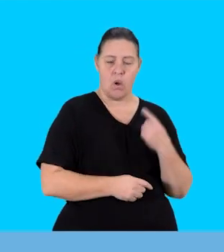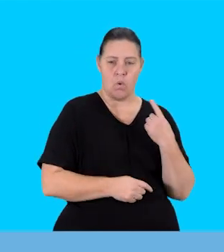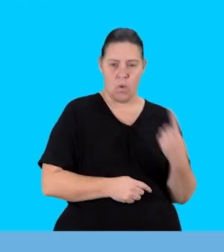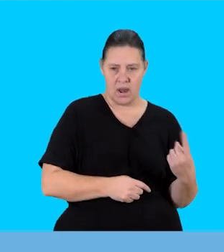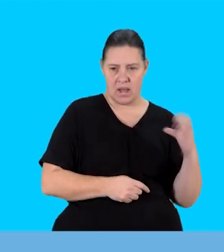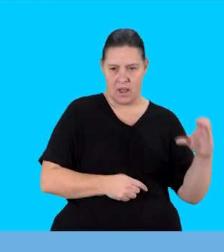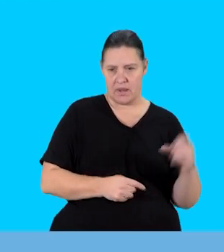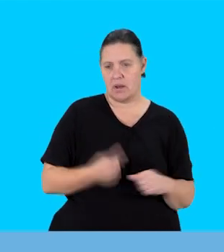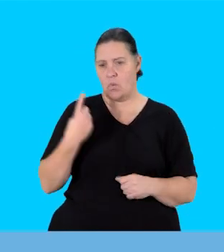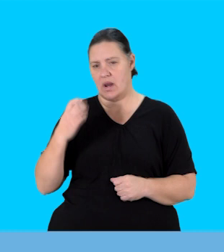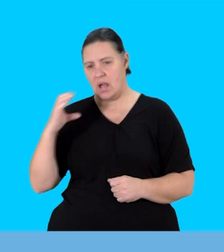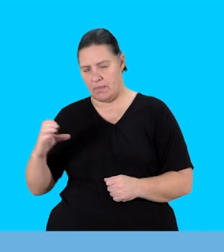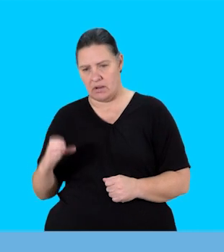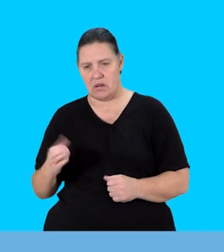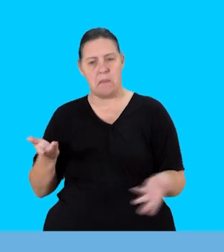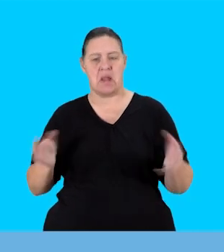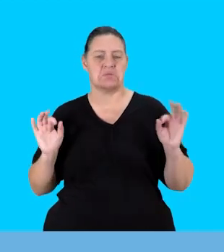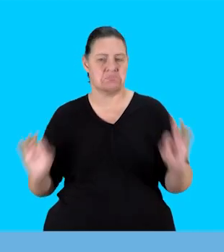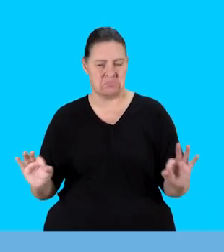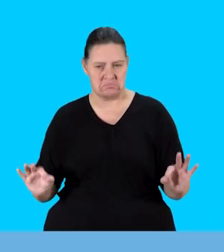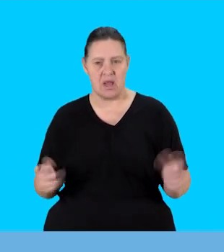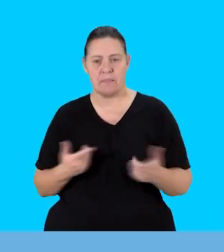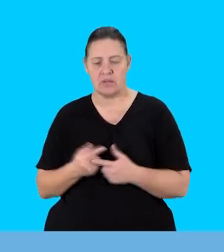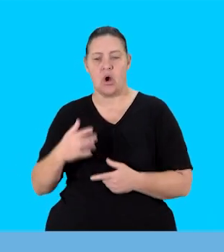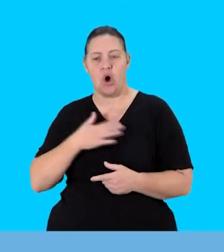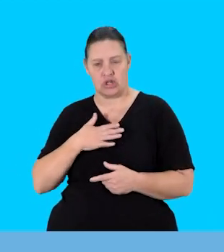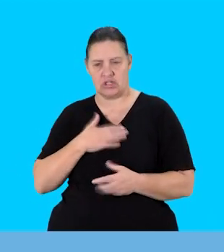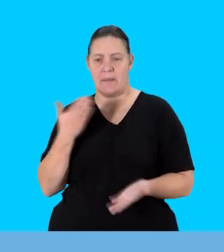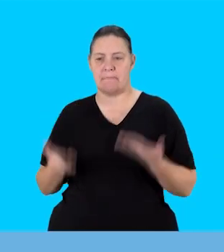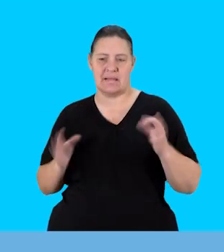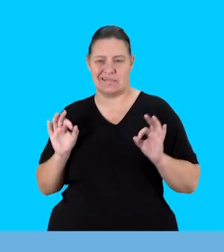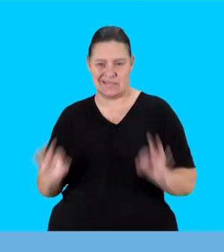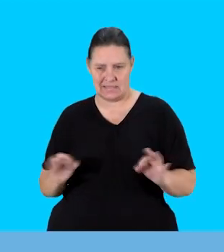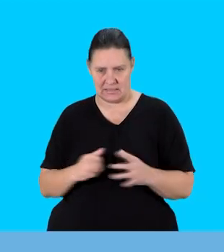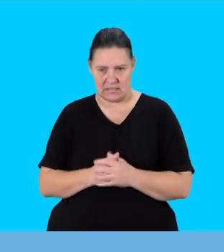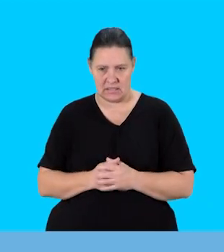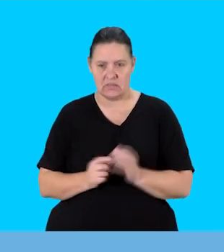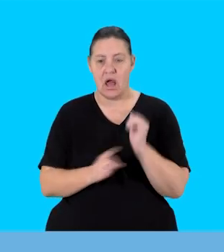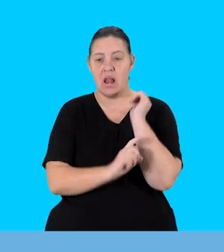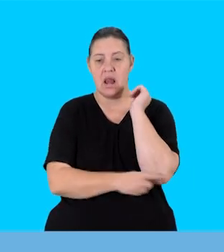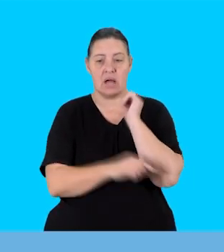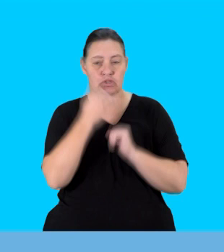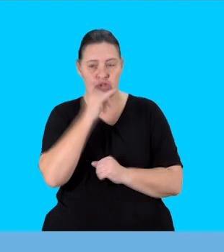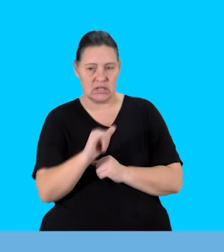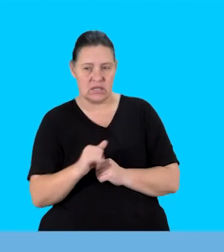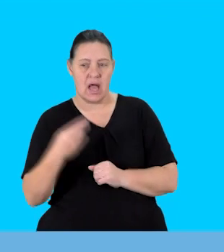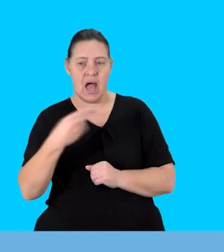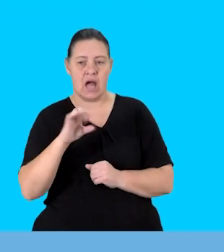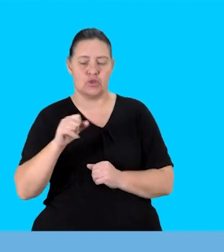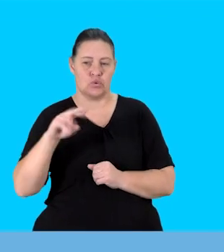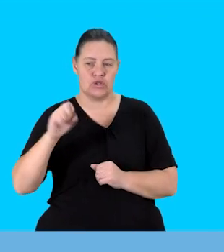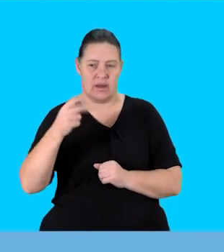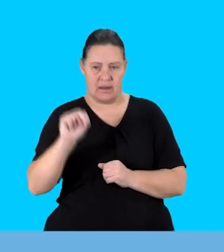1 carbon, 1 carbon. Carbon is still balanced. And our oxygen is also balanced. Now the last thing to check is our